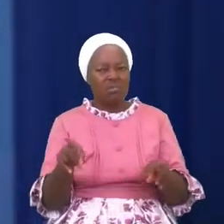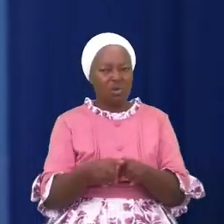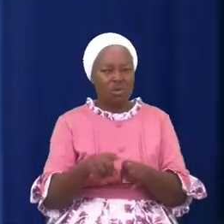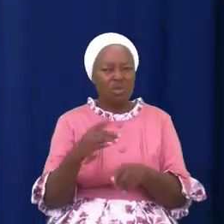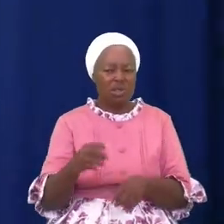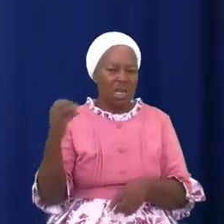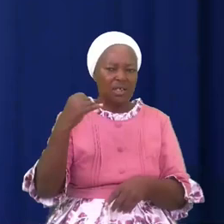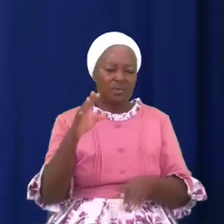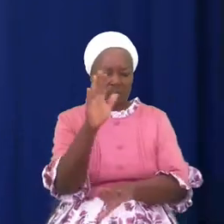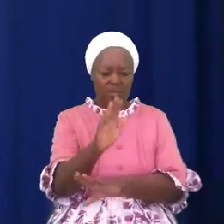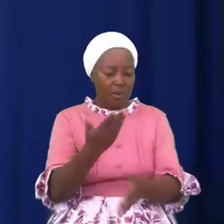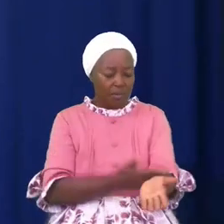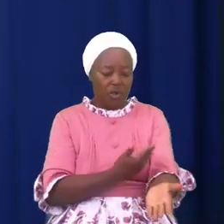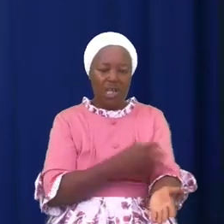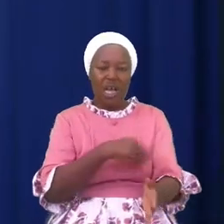says they've seen